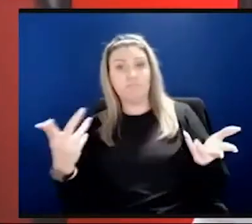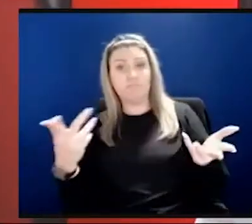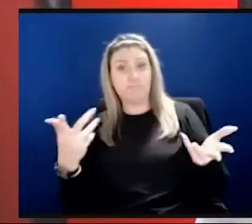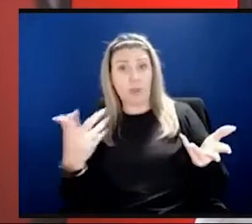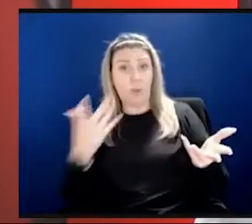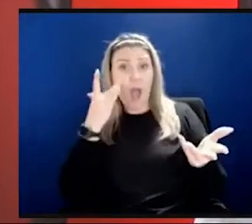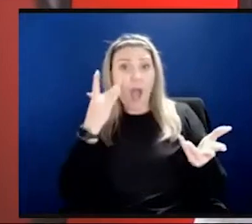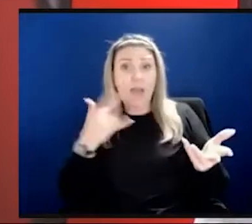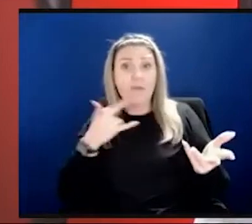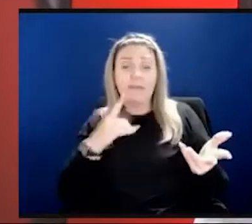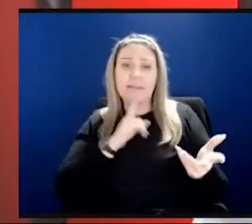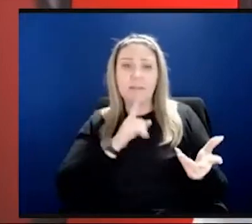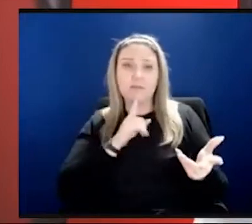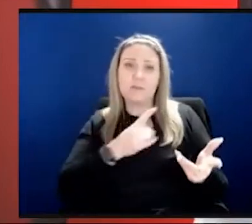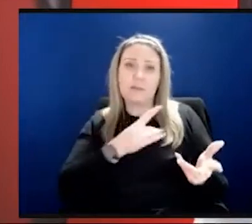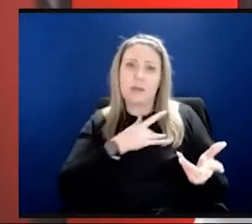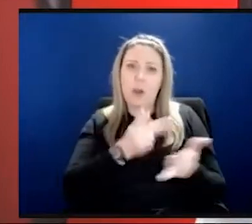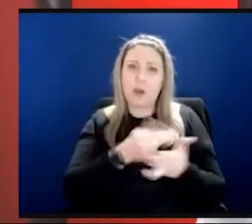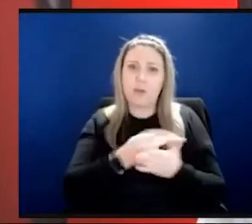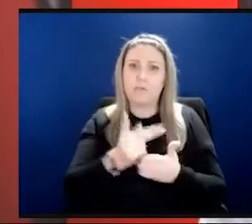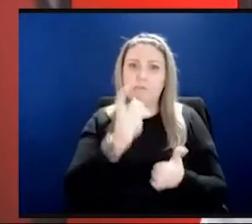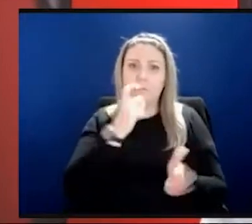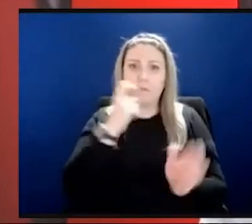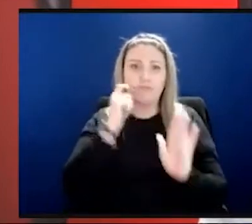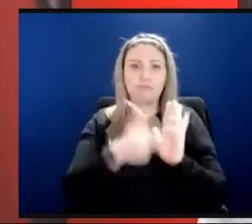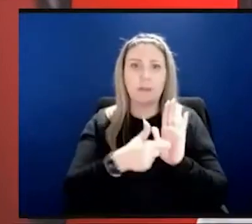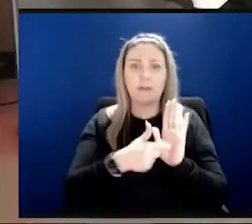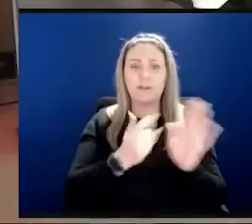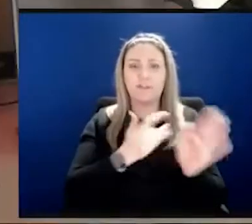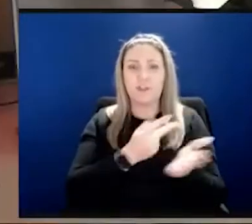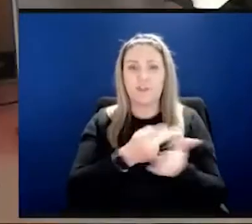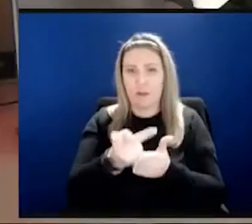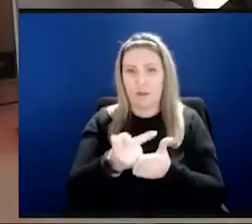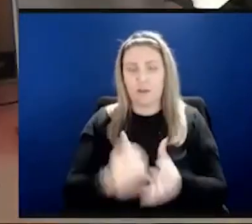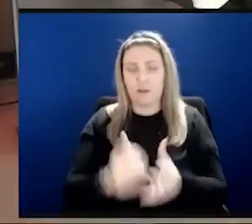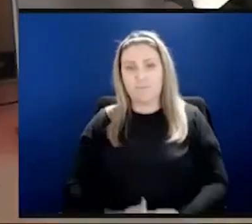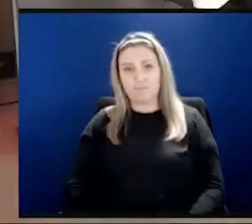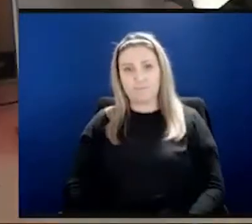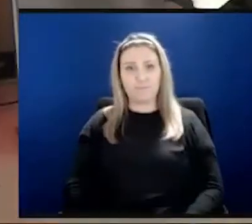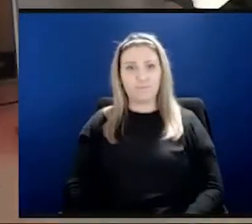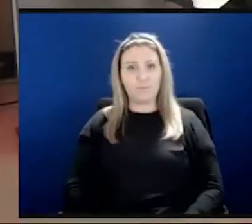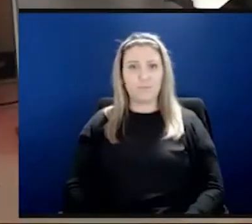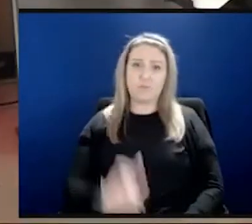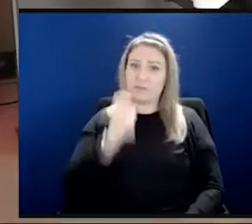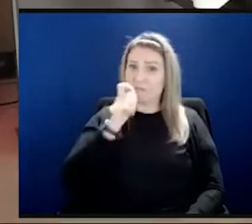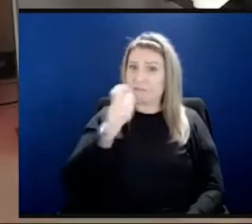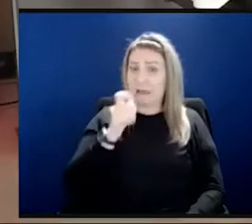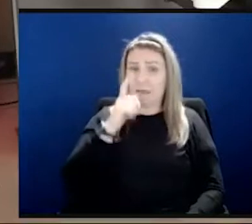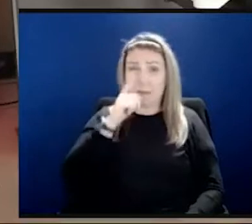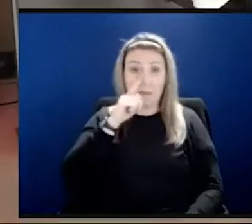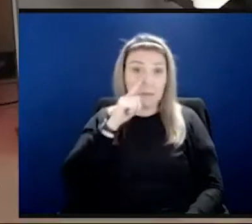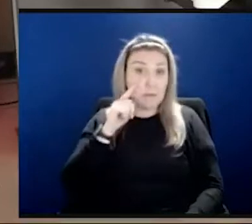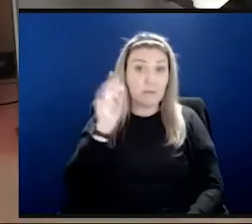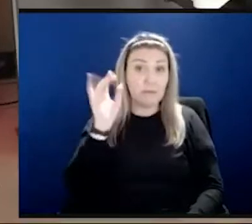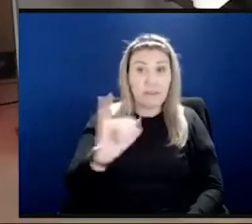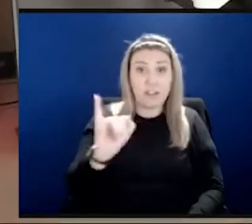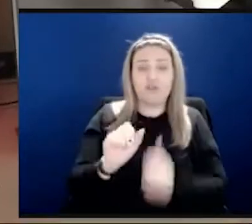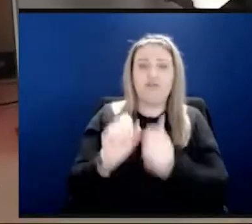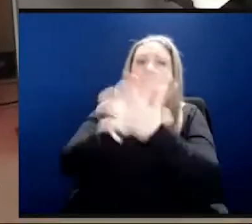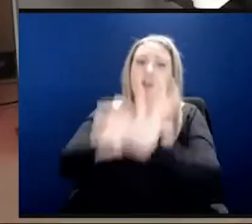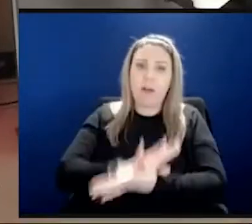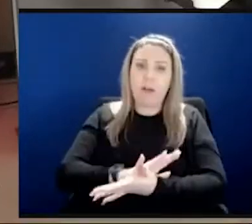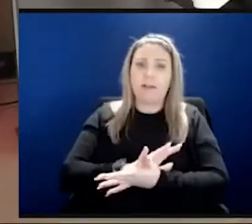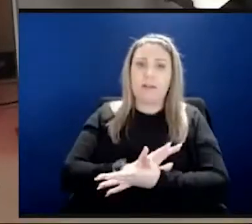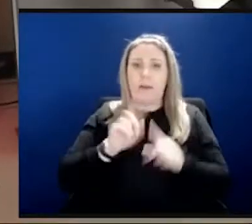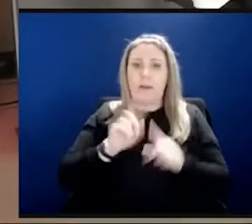actually in unrecognized heart failure. So it's not that a sinus infection causes heart failure, it's that you already have some sort